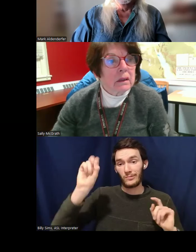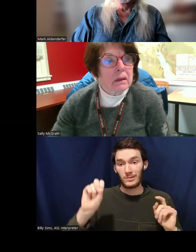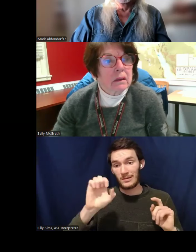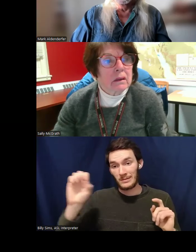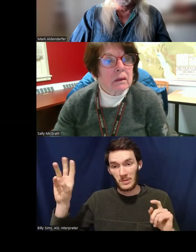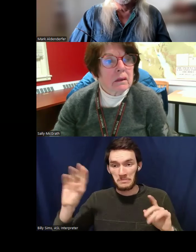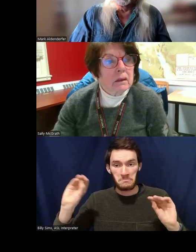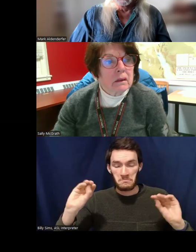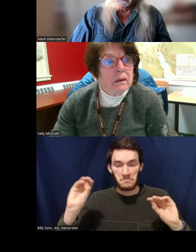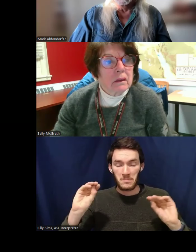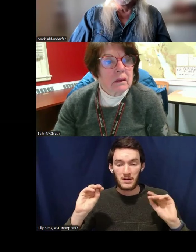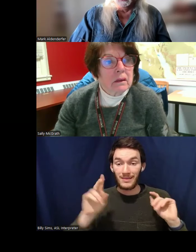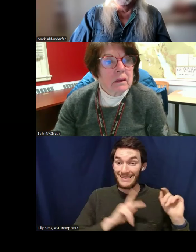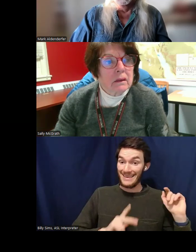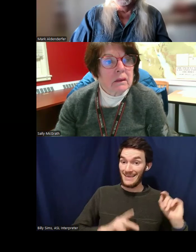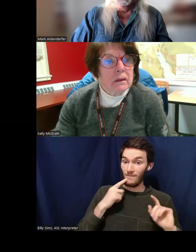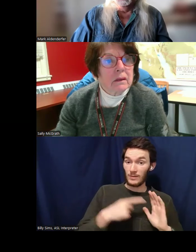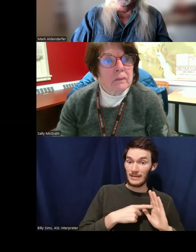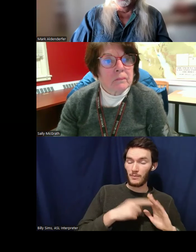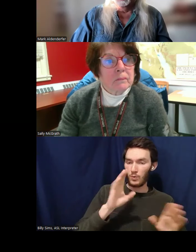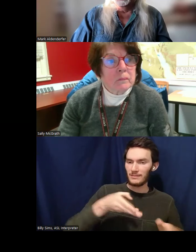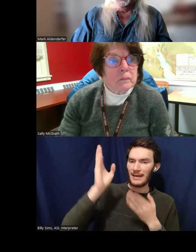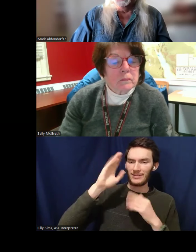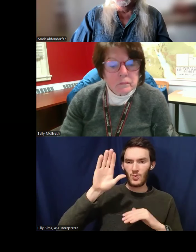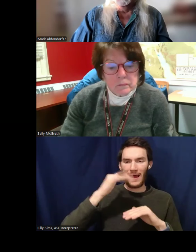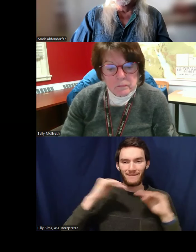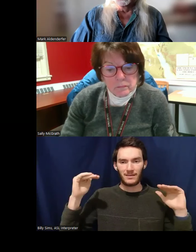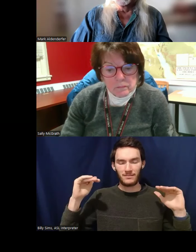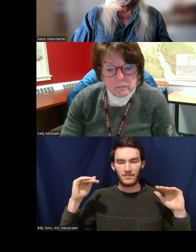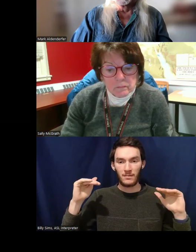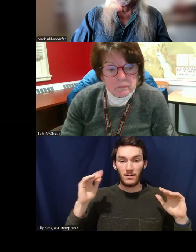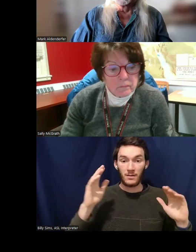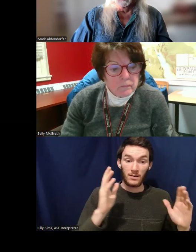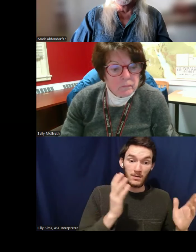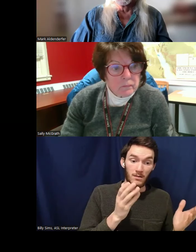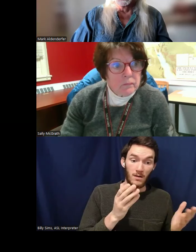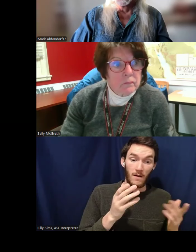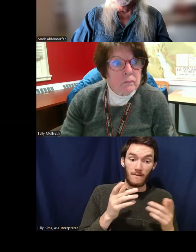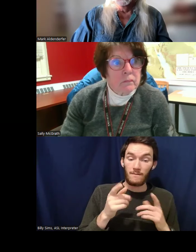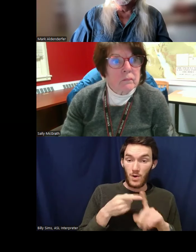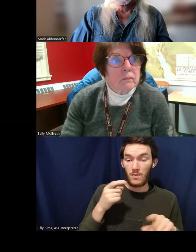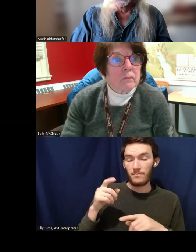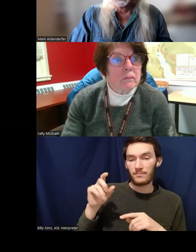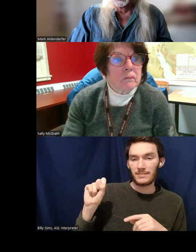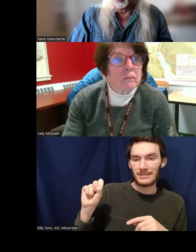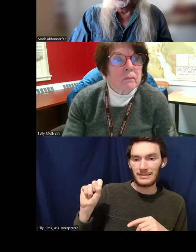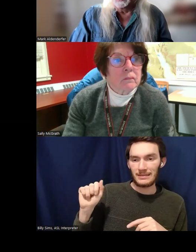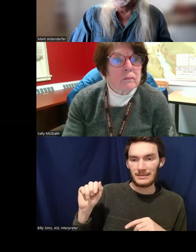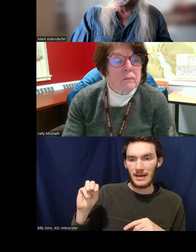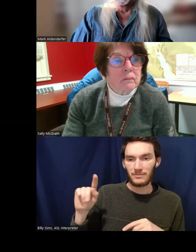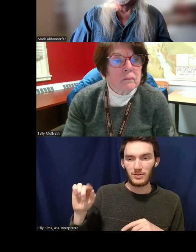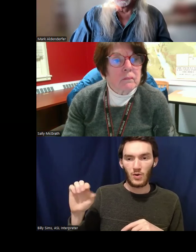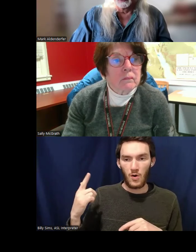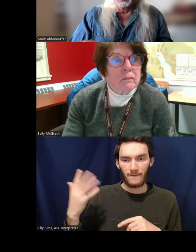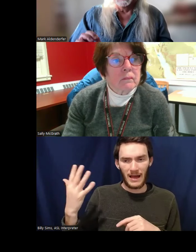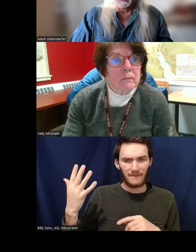the Tibetan king was being taken to heaven. Where the individual from Samsung 5 was going, it's not clear where that is,